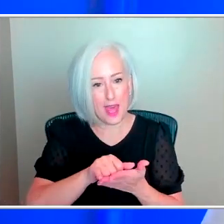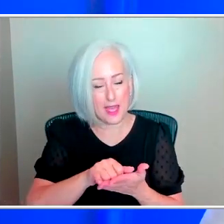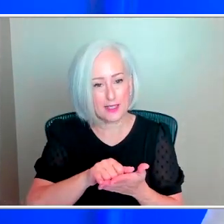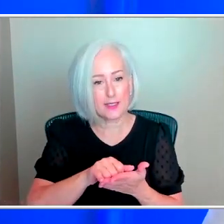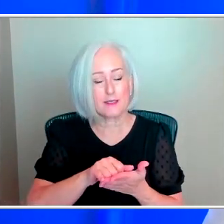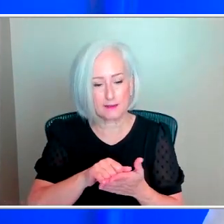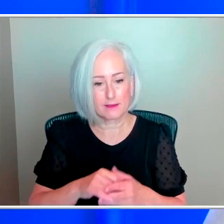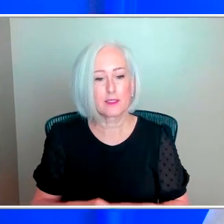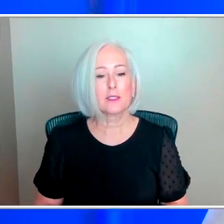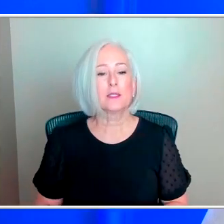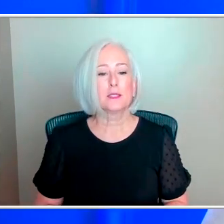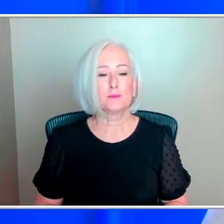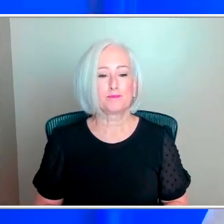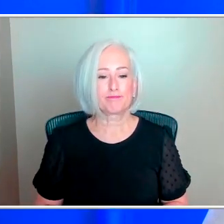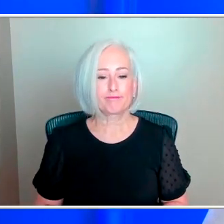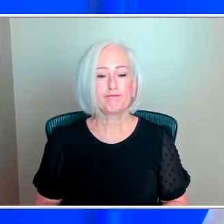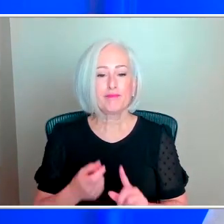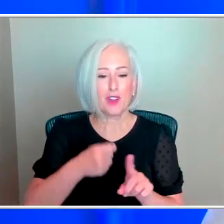standpoint.